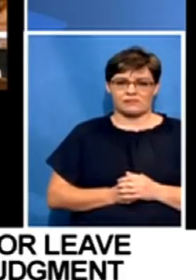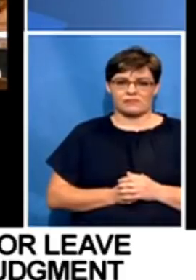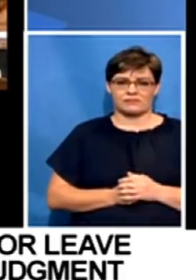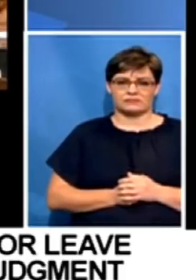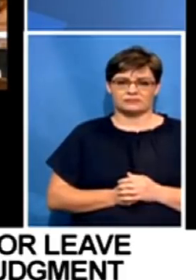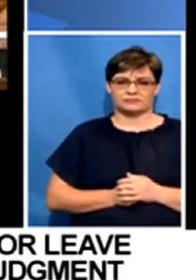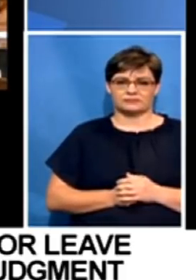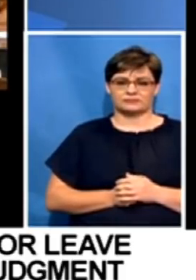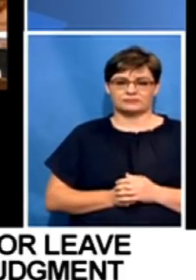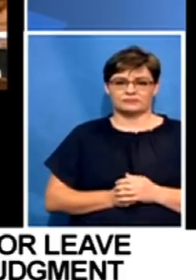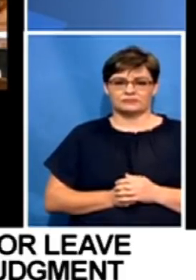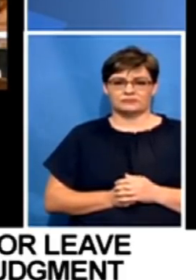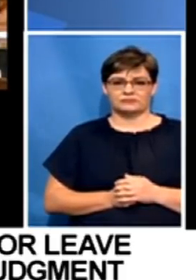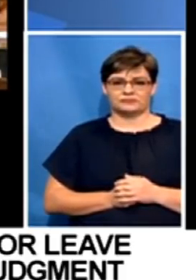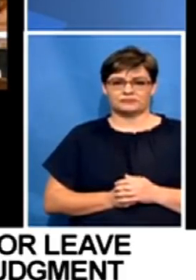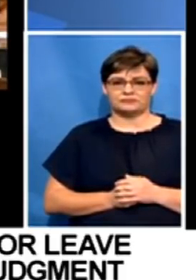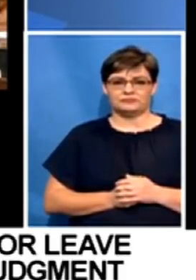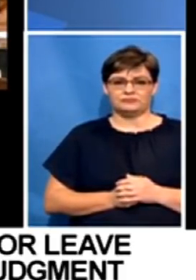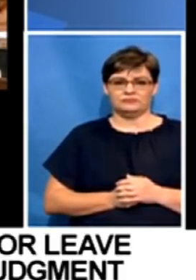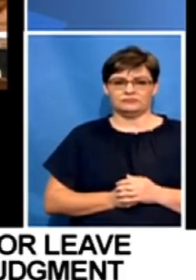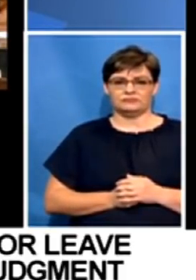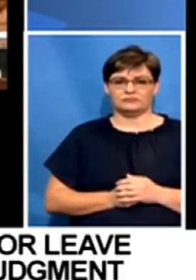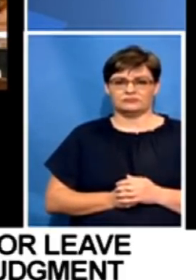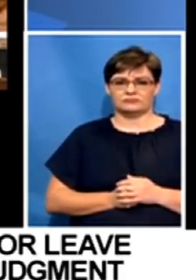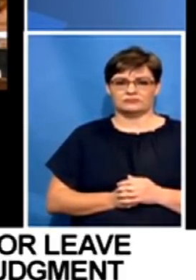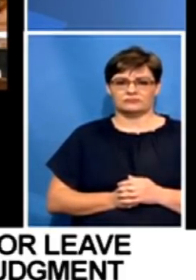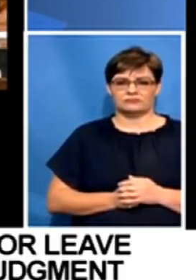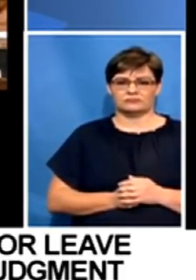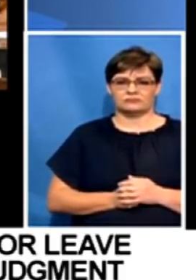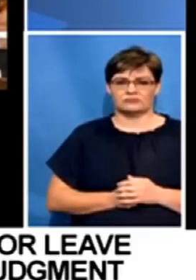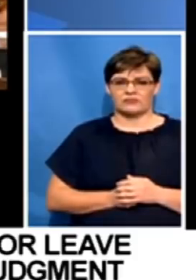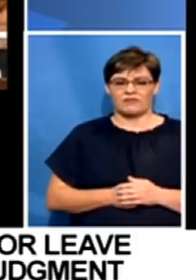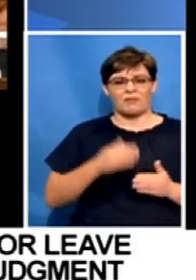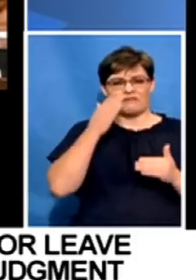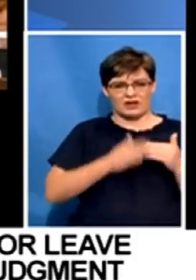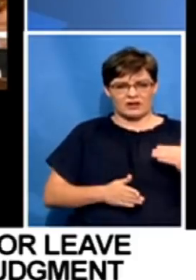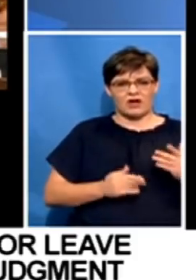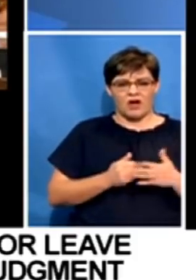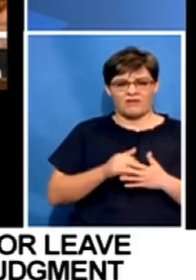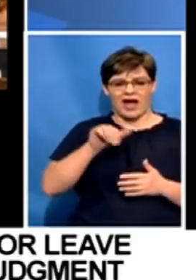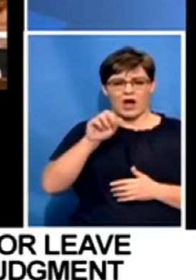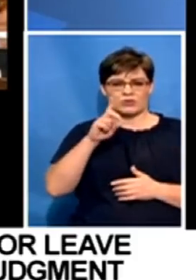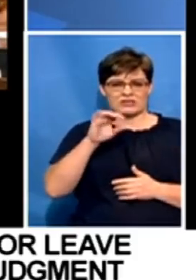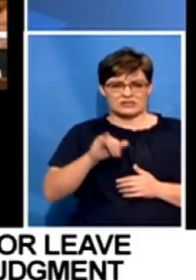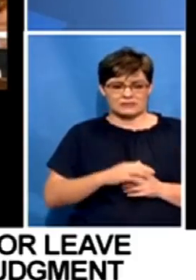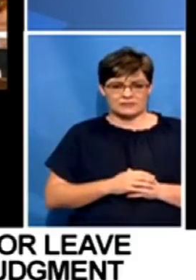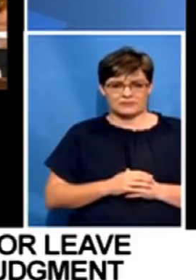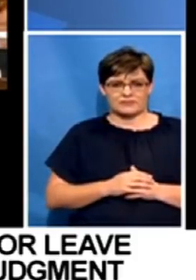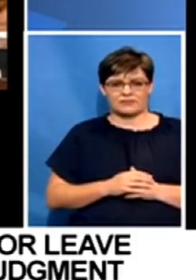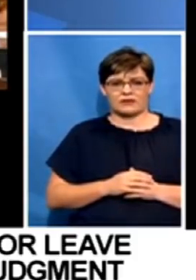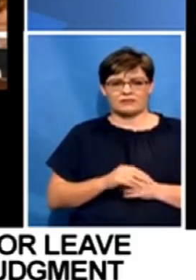Justice, if I may complete the part about Audi, because I think it's the part that about